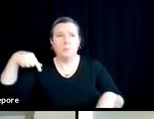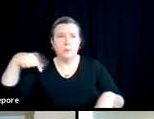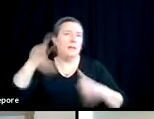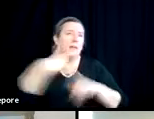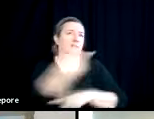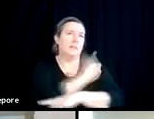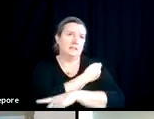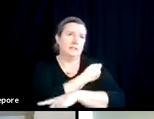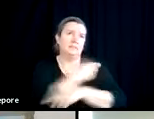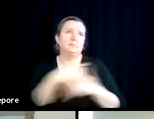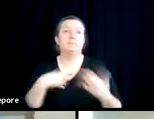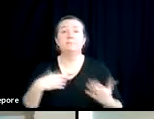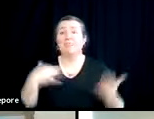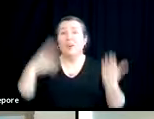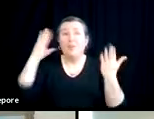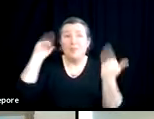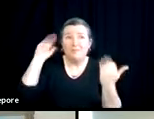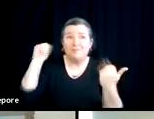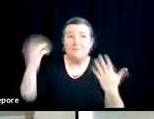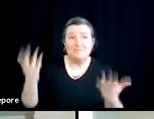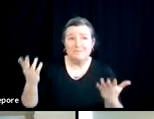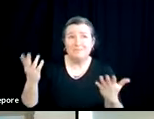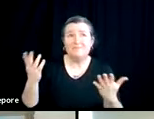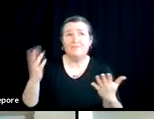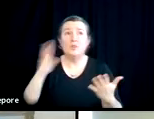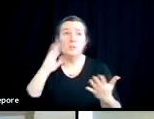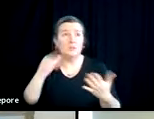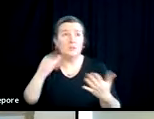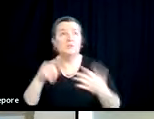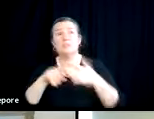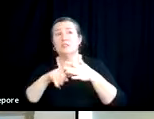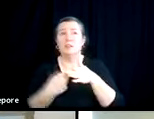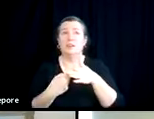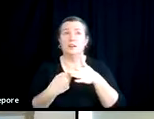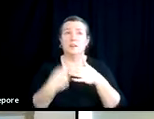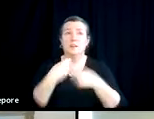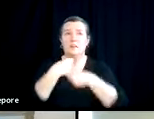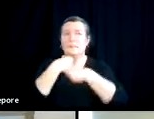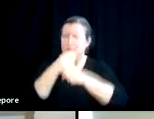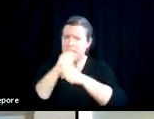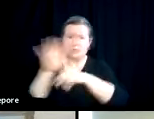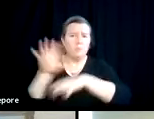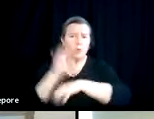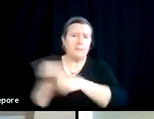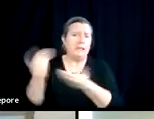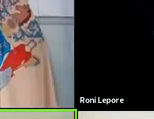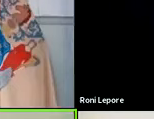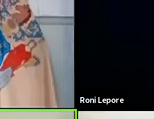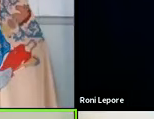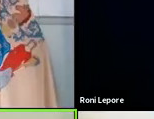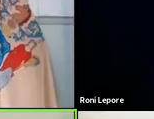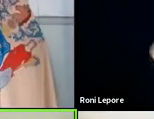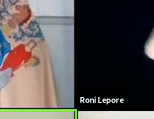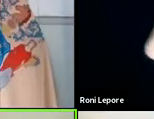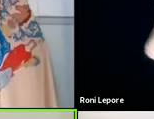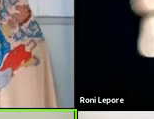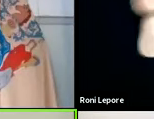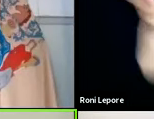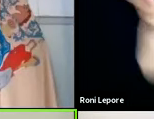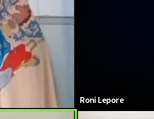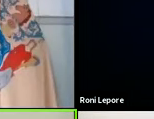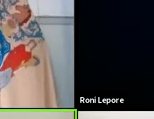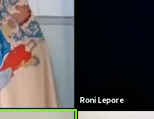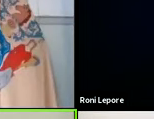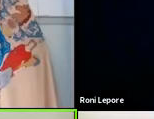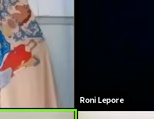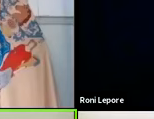their scheduling capability in the near future. As we continue to work to vaccinate residents of our state, we continue